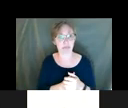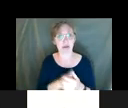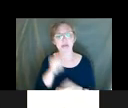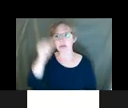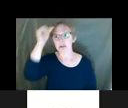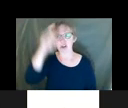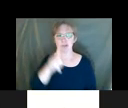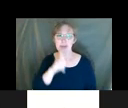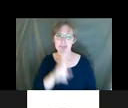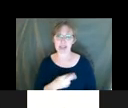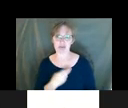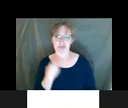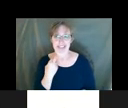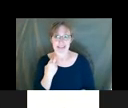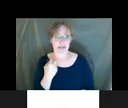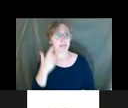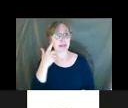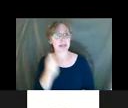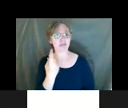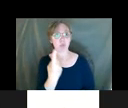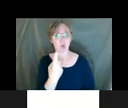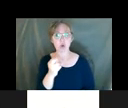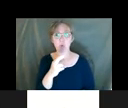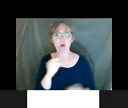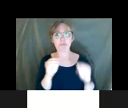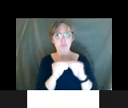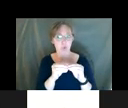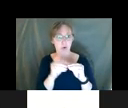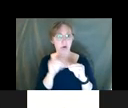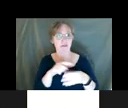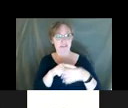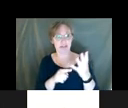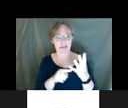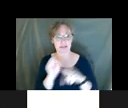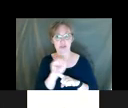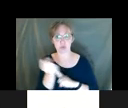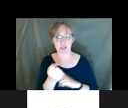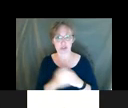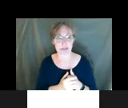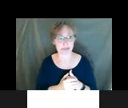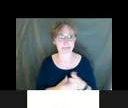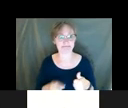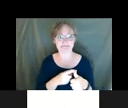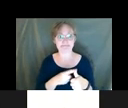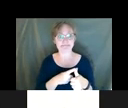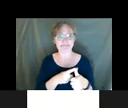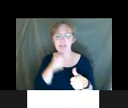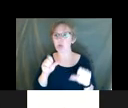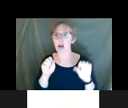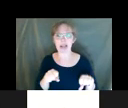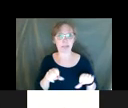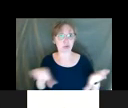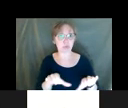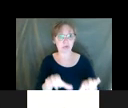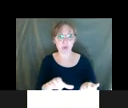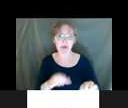at risk due to one or more of the following circumstances: unable to perform essential